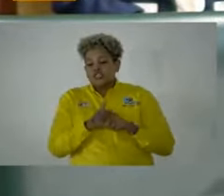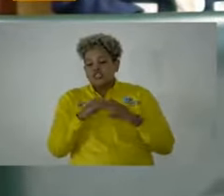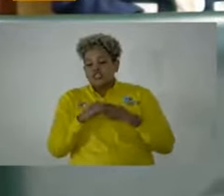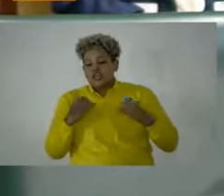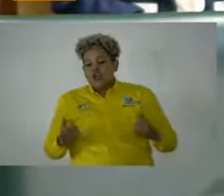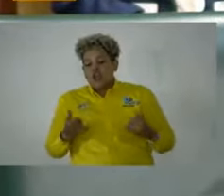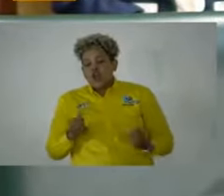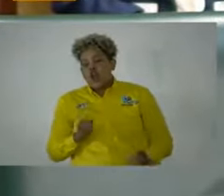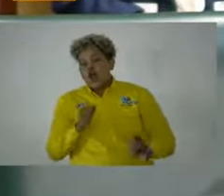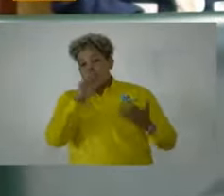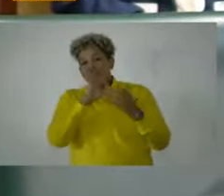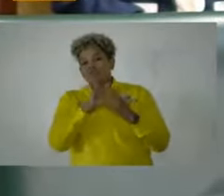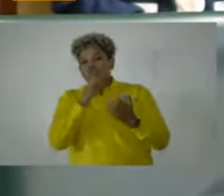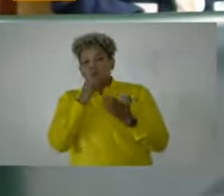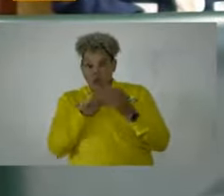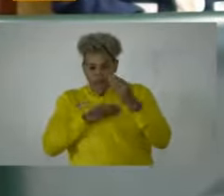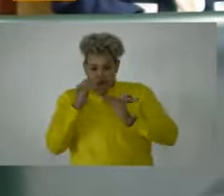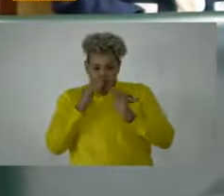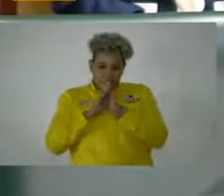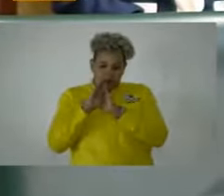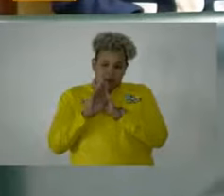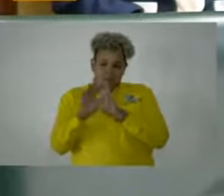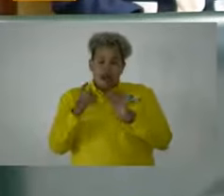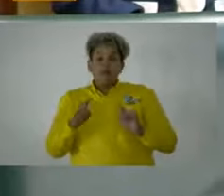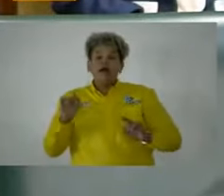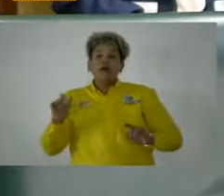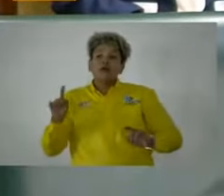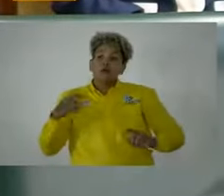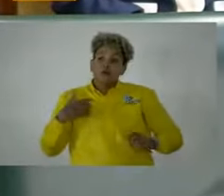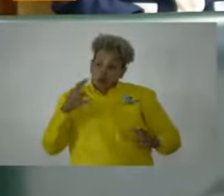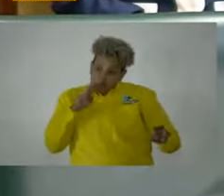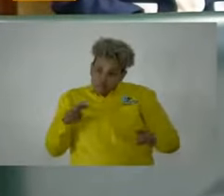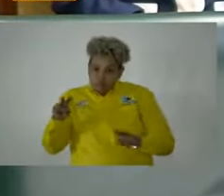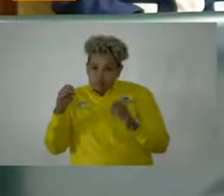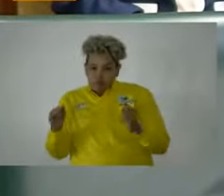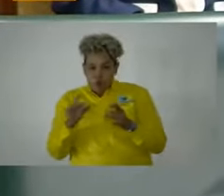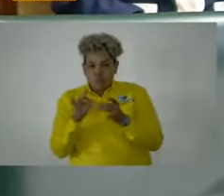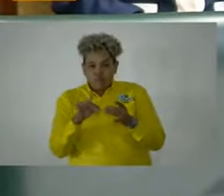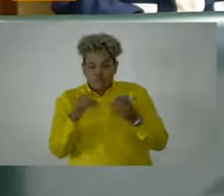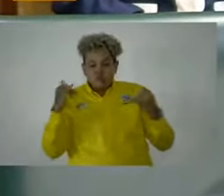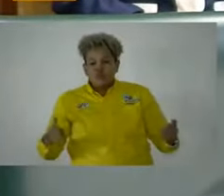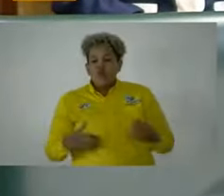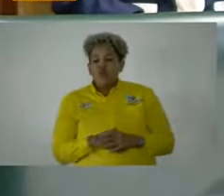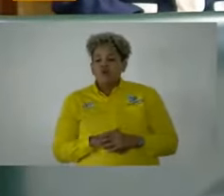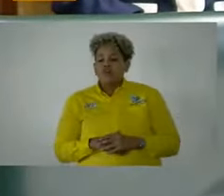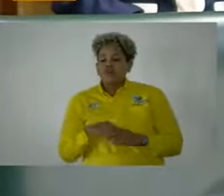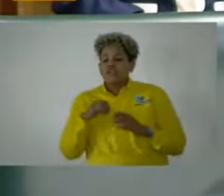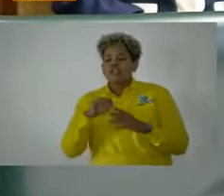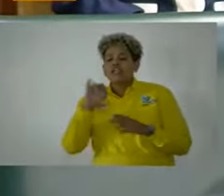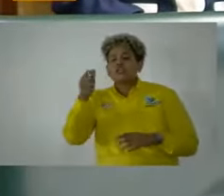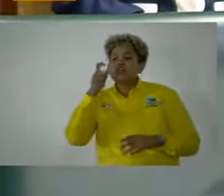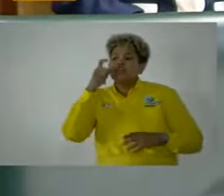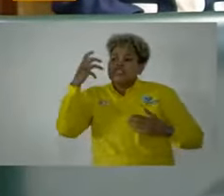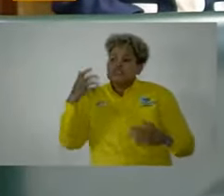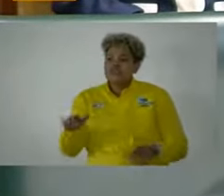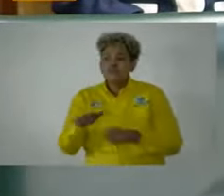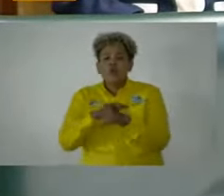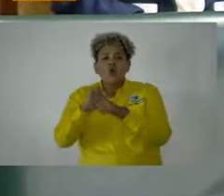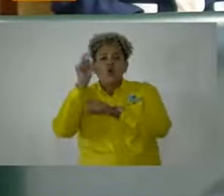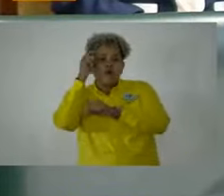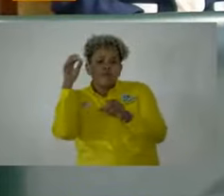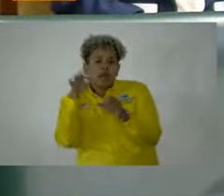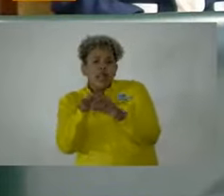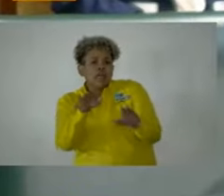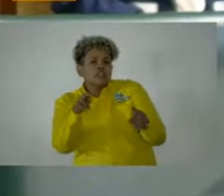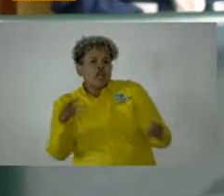current approach to economic development, and that is where I'm going to move to now. In the just completed local government